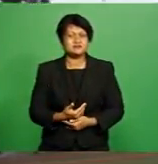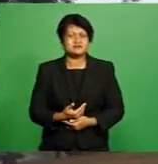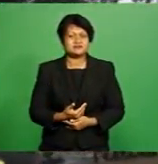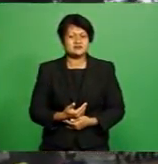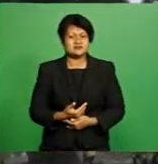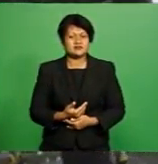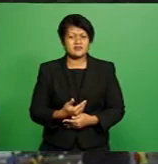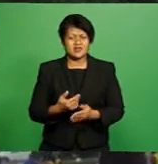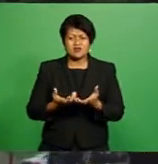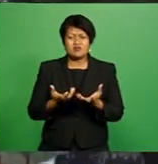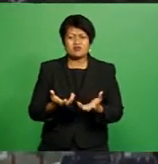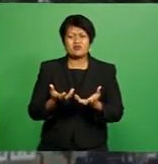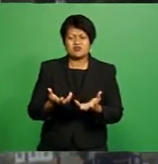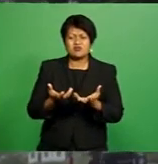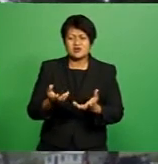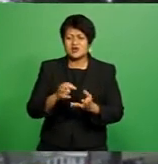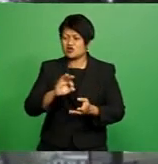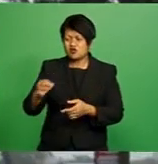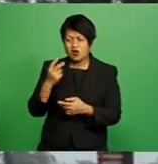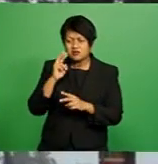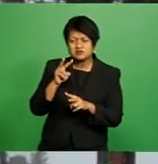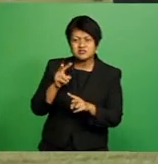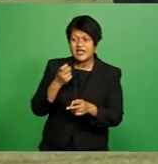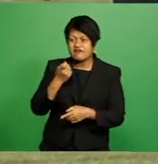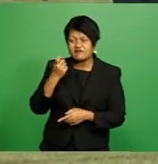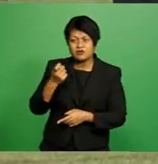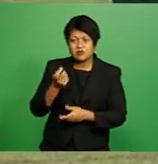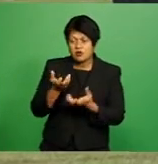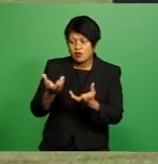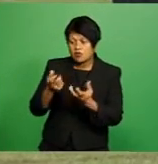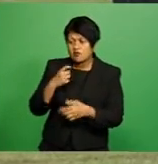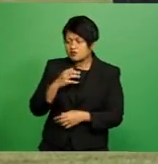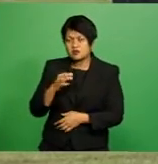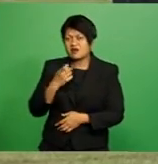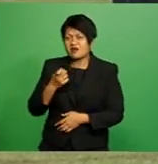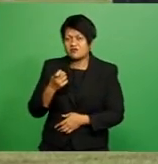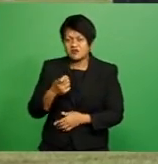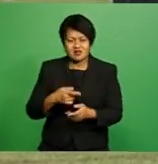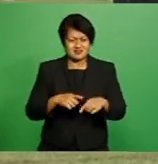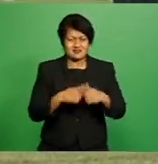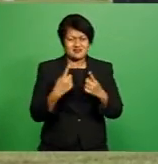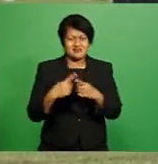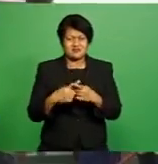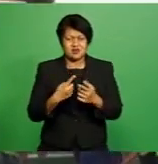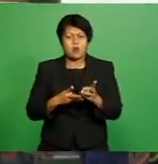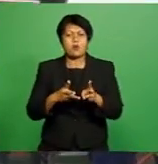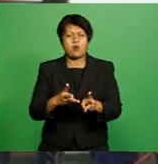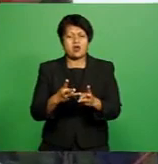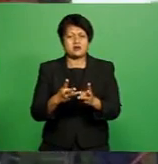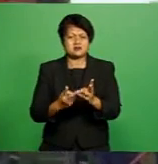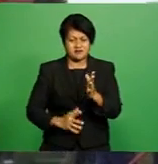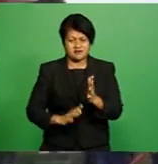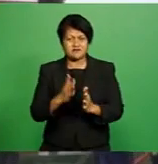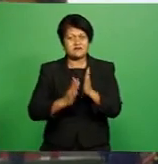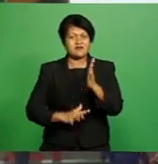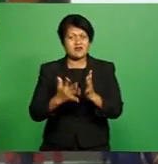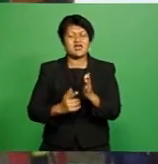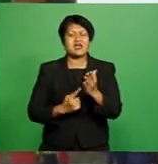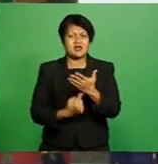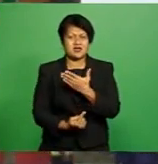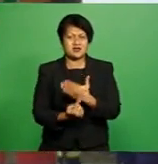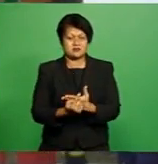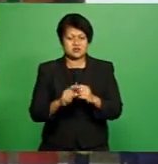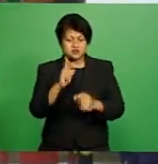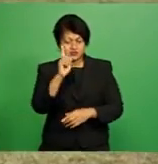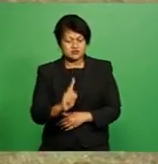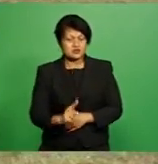cooking, and mishandling of matches. Today in Yako village, 31 volunteers were selected as fire